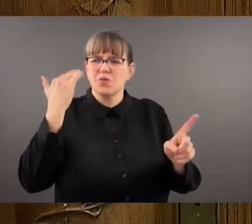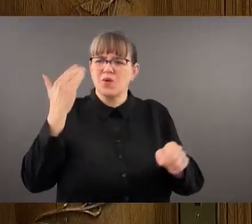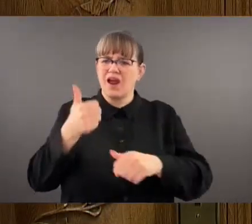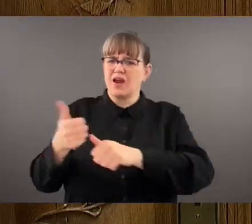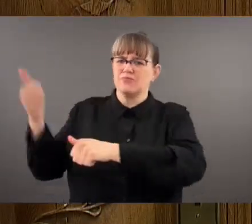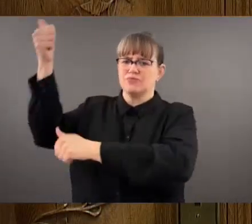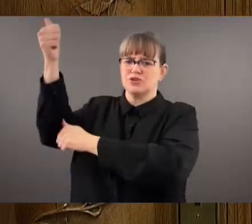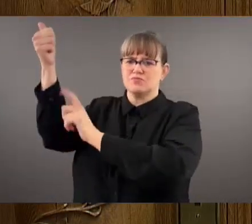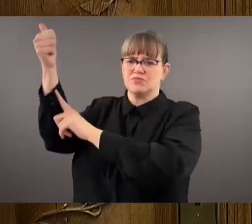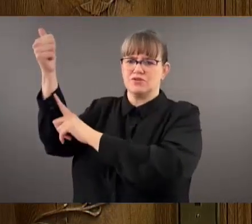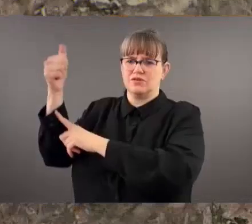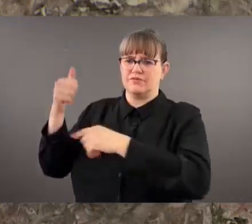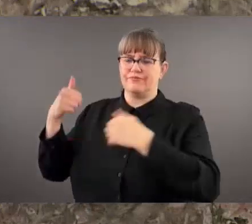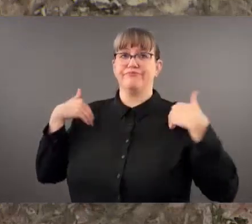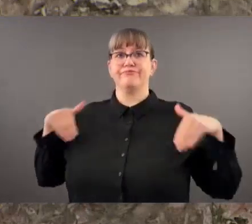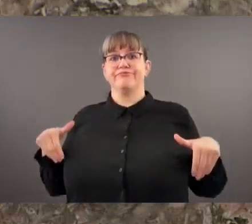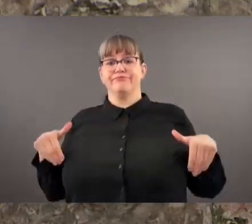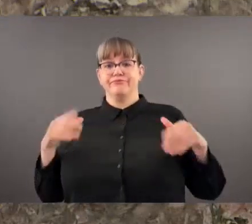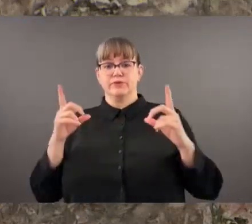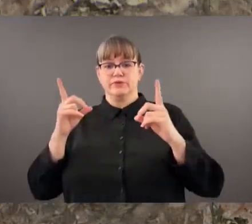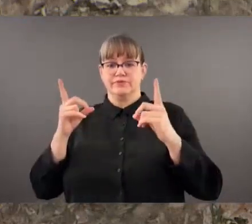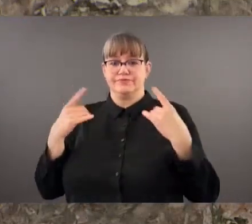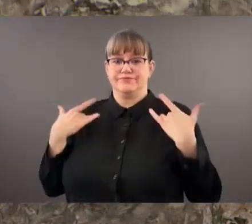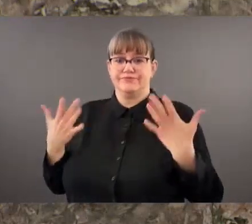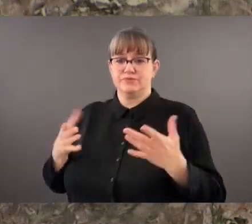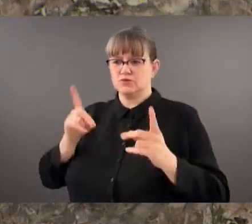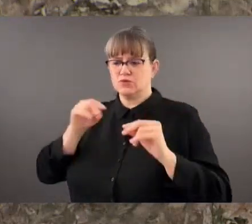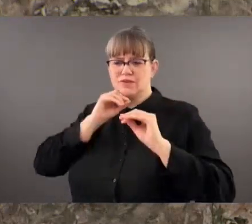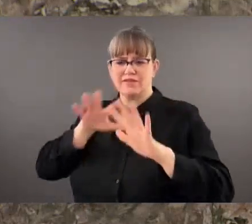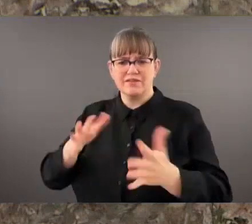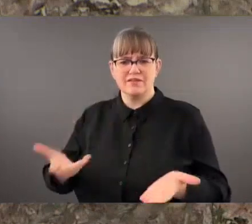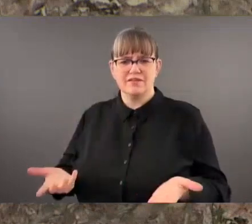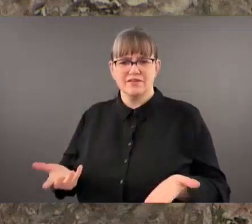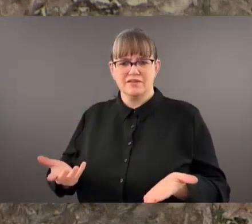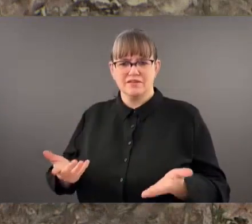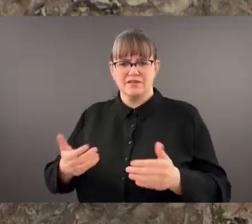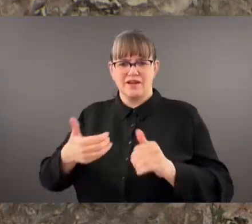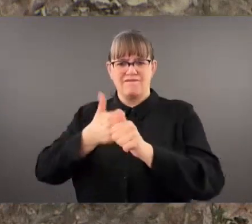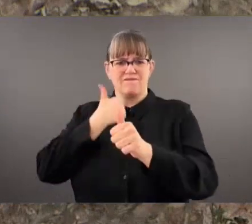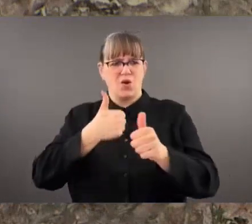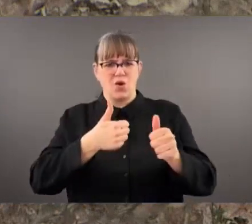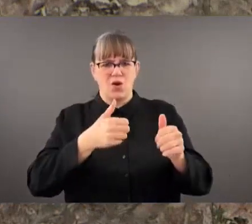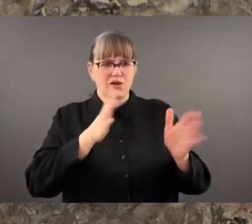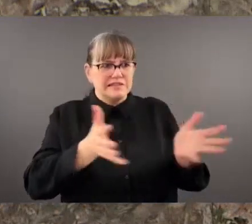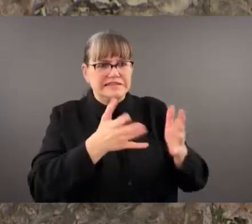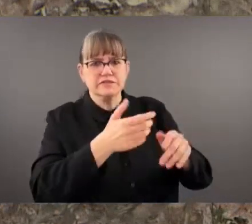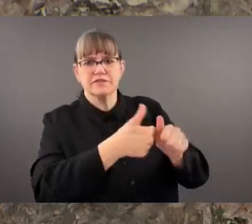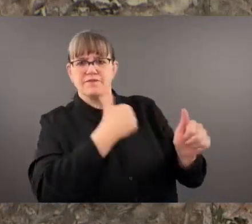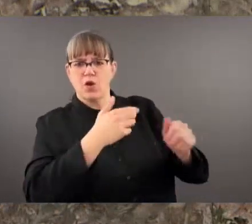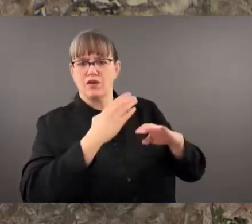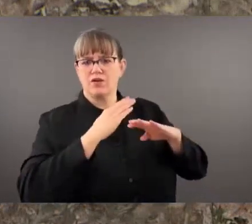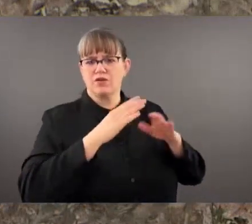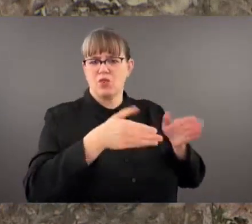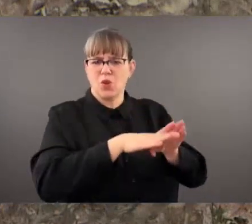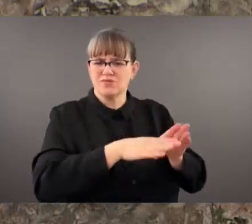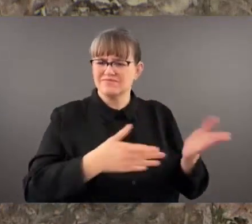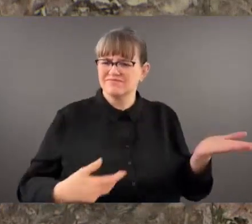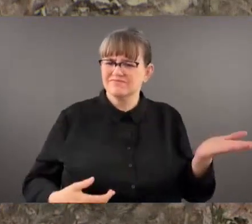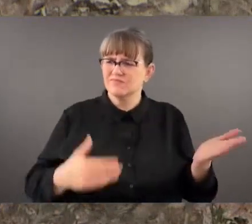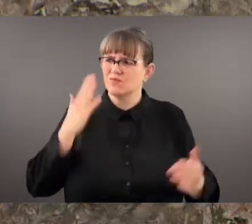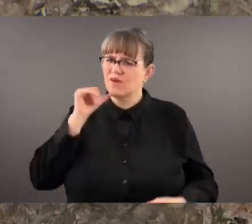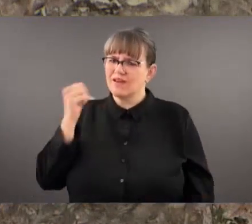Minister. Thank you, Honourable Speaker, and thank you to the member for the question. And again, if you live in Elkford or Sparwood